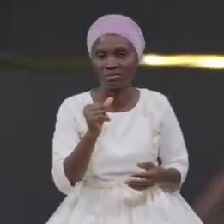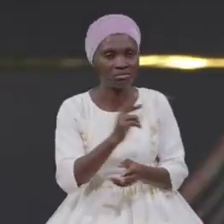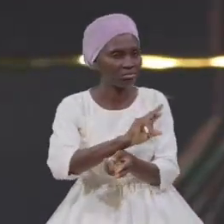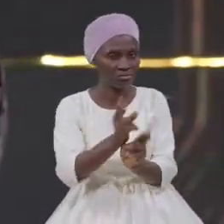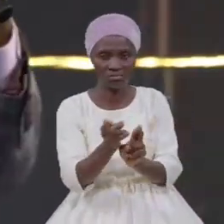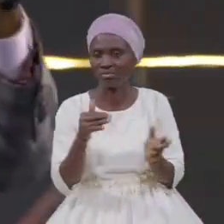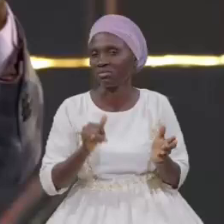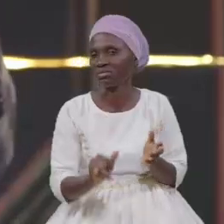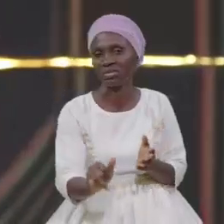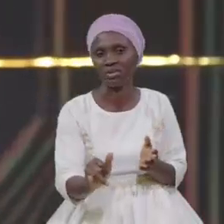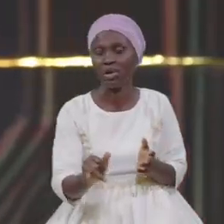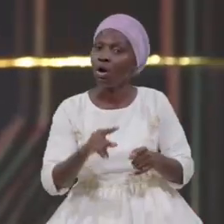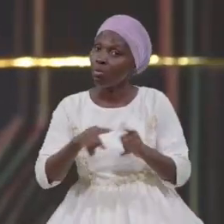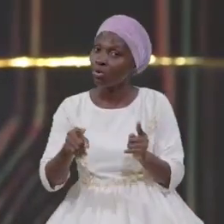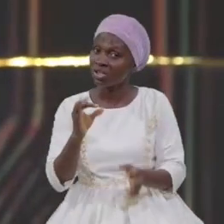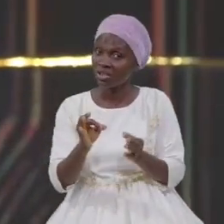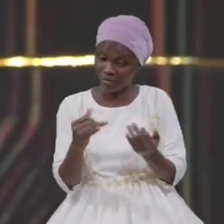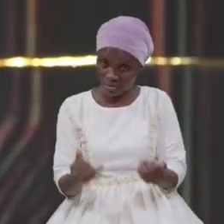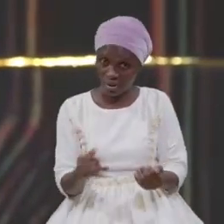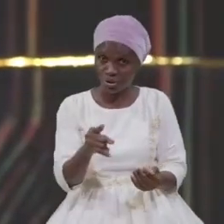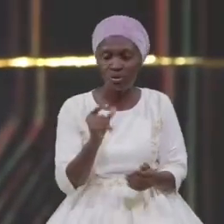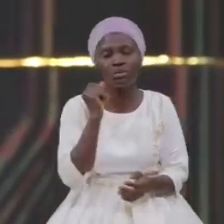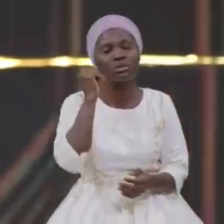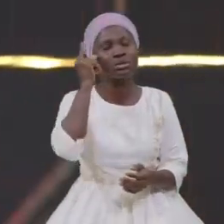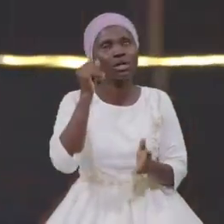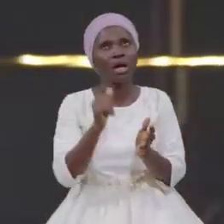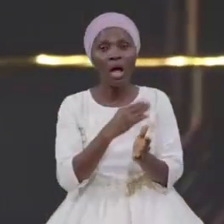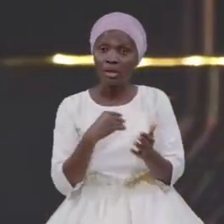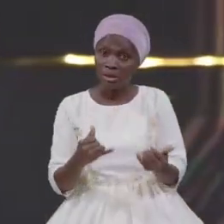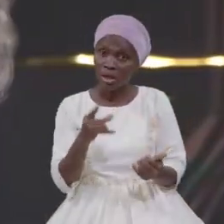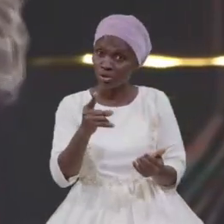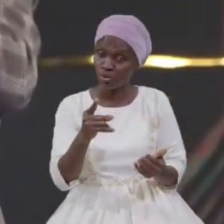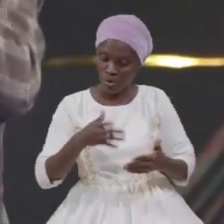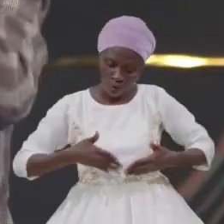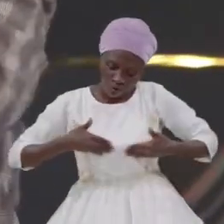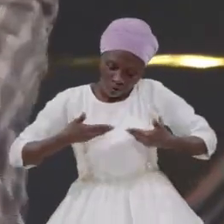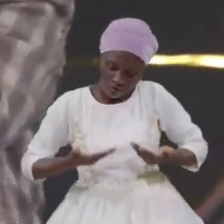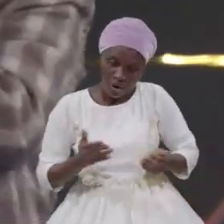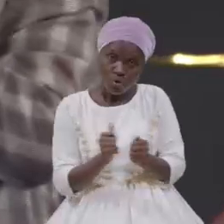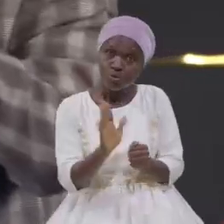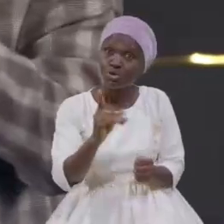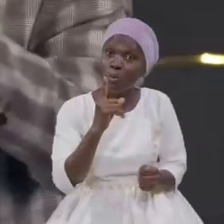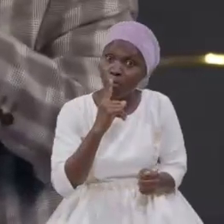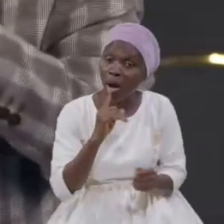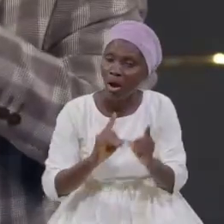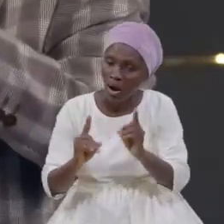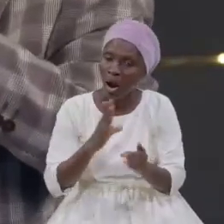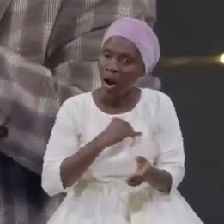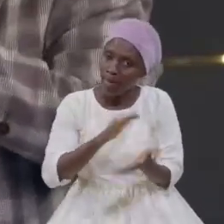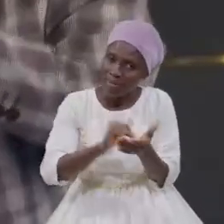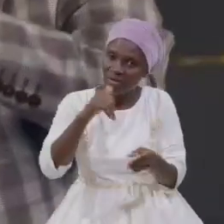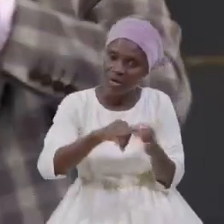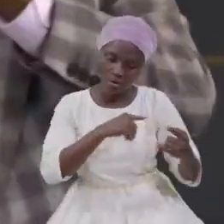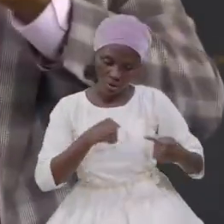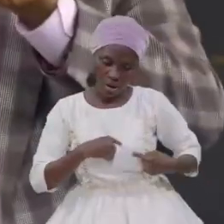that now you confess with your mouth and you believe in your heart that God the